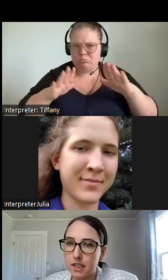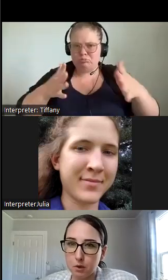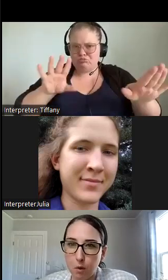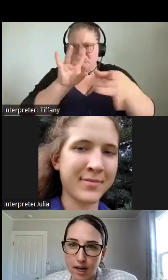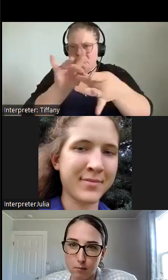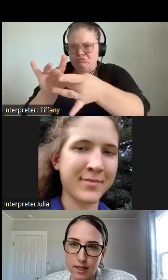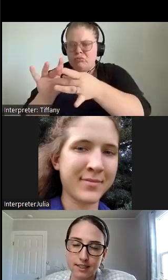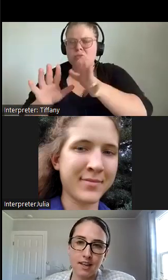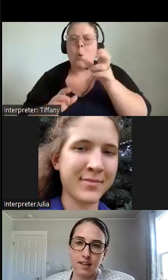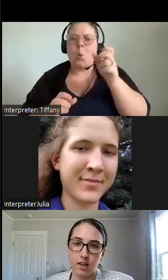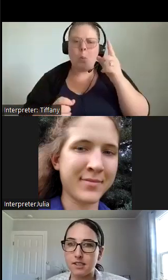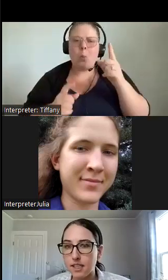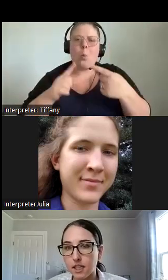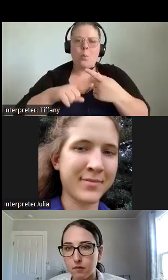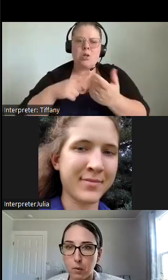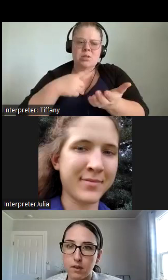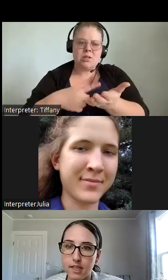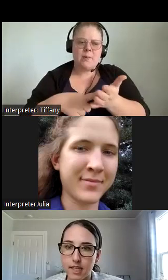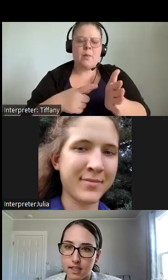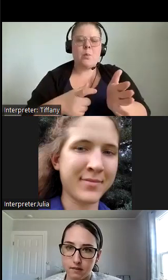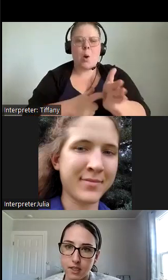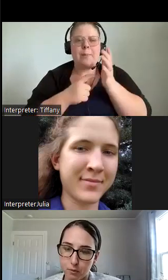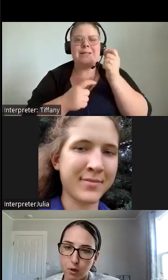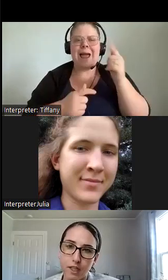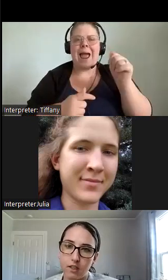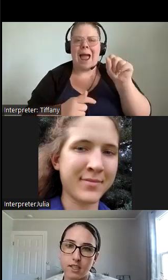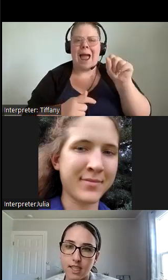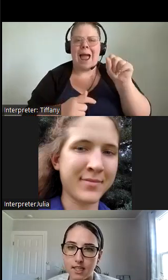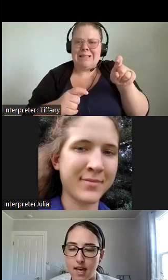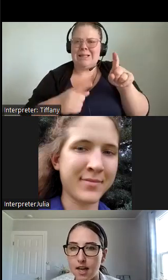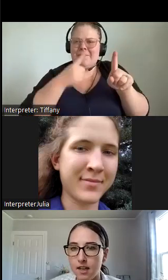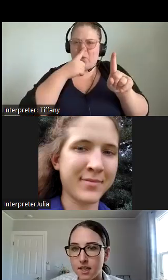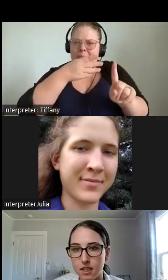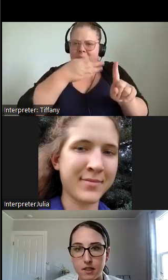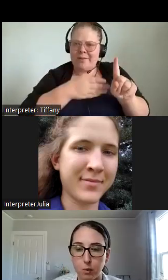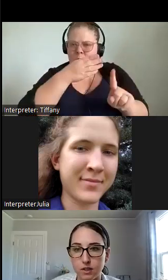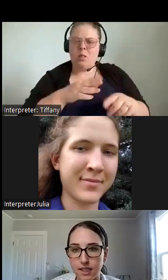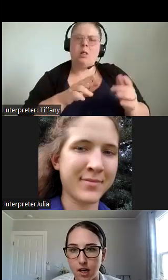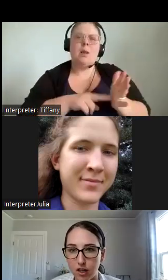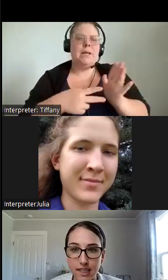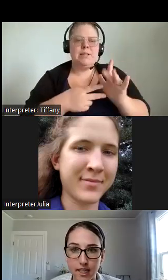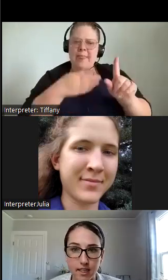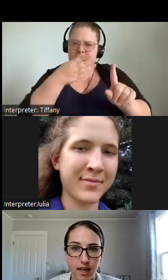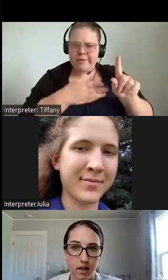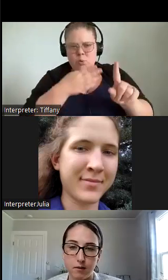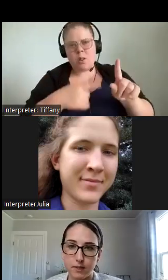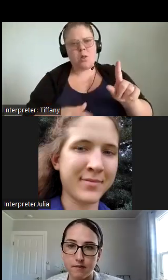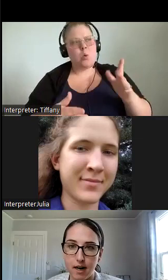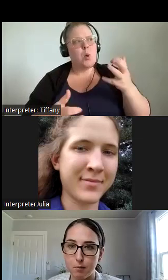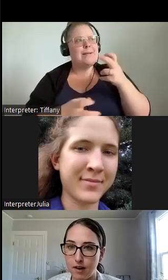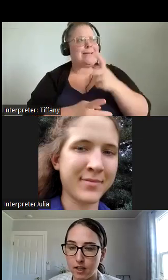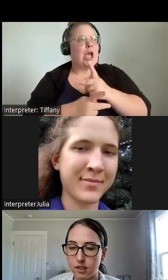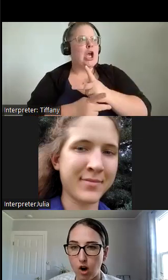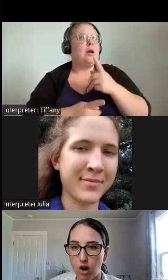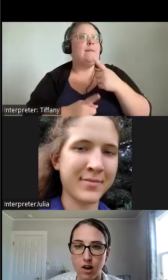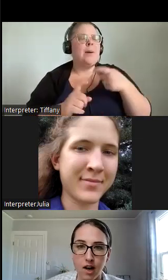talking about these requirements, they're as needed for the individual. We understand that the individuals that are seeking care from safety